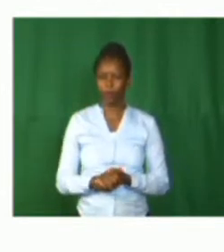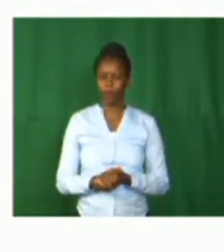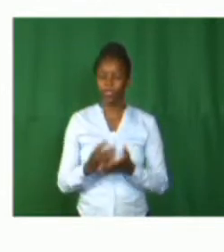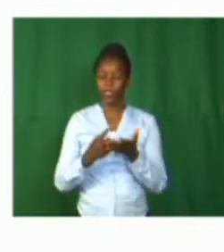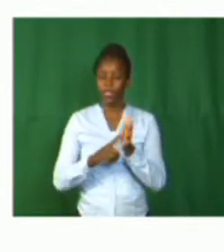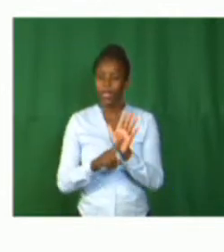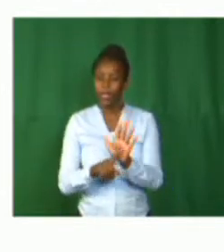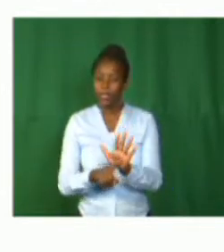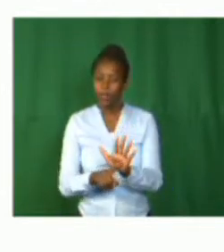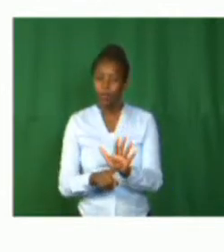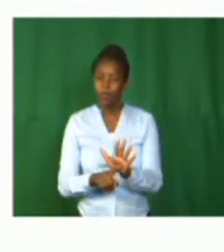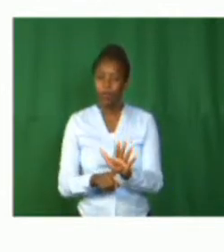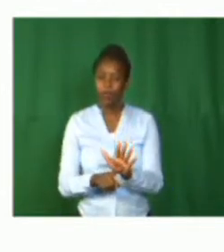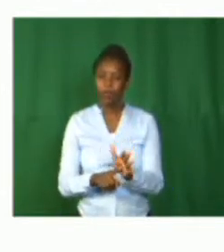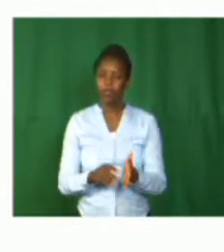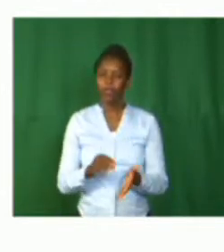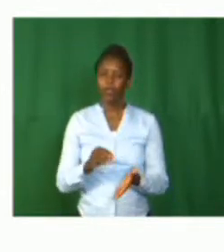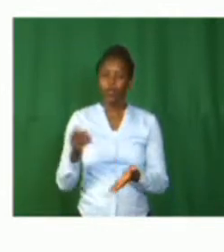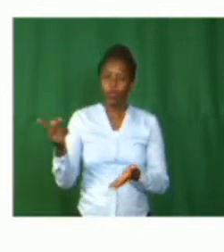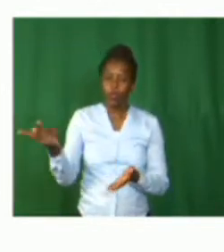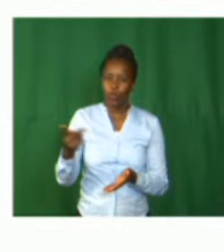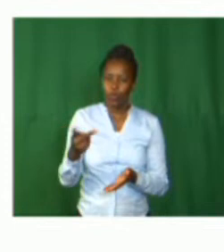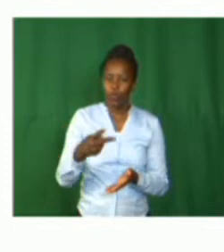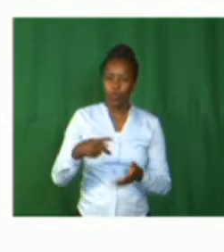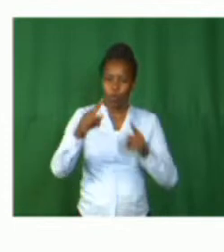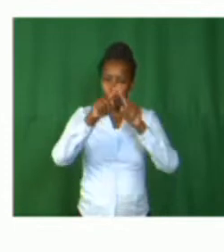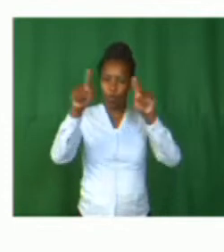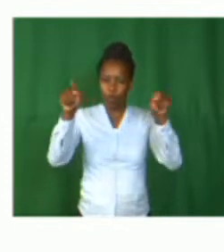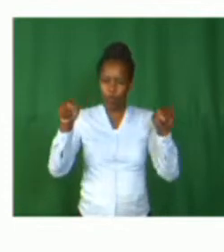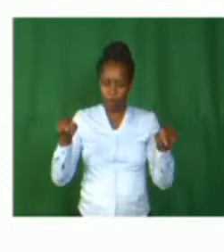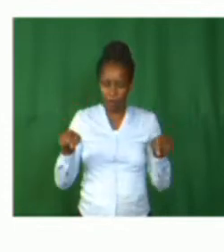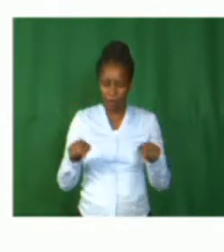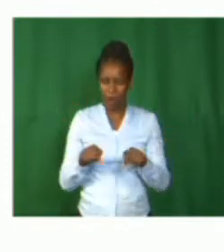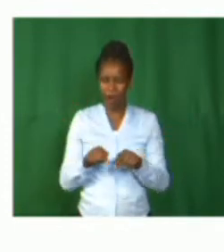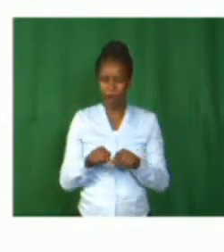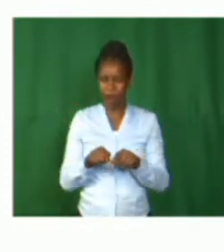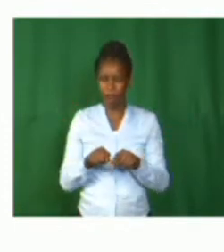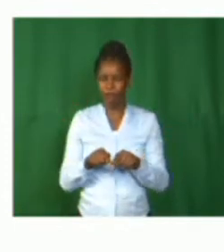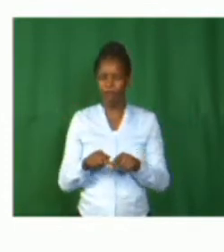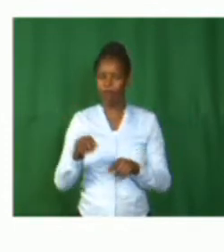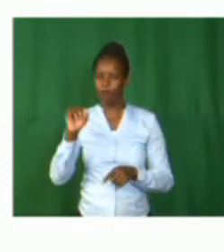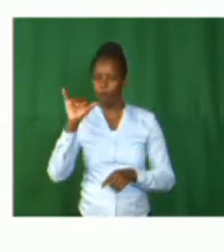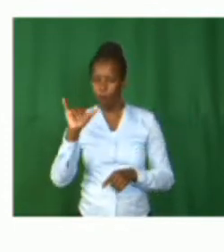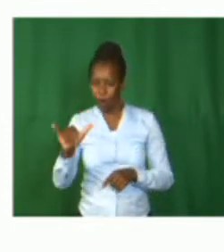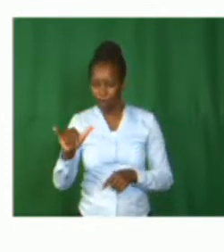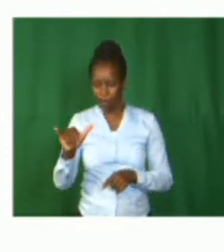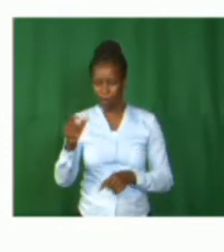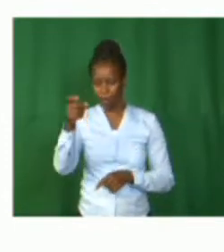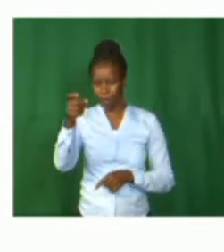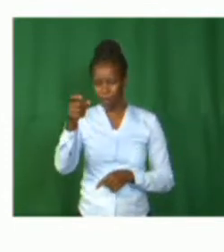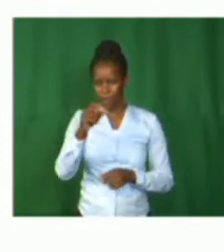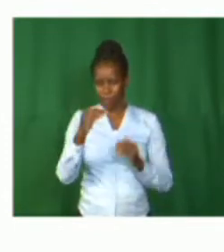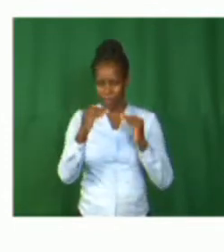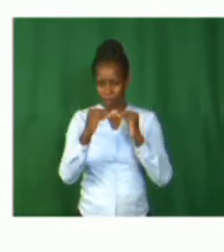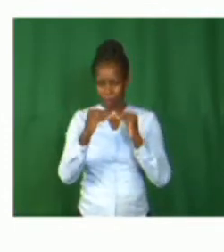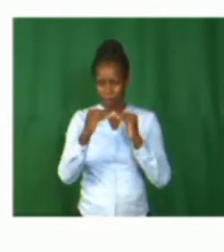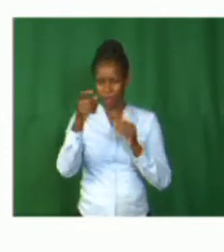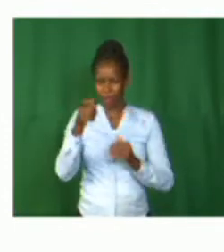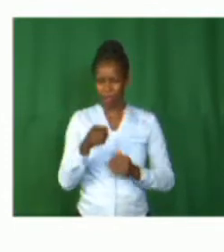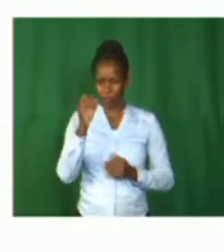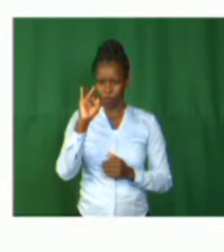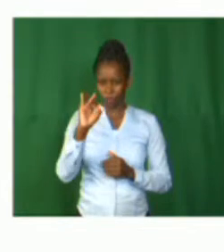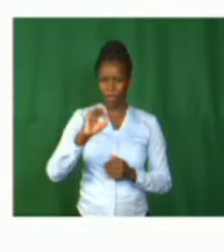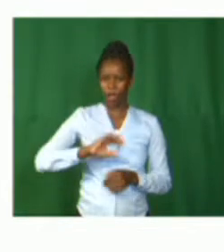our example here, we are to draw the graph of yx squared minus x minus